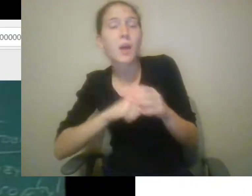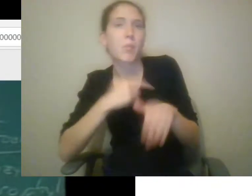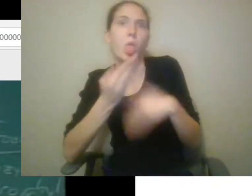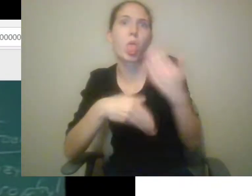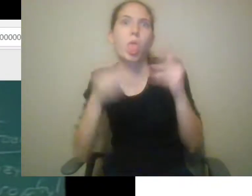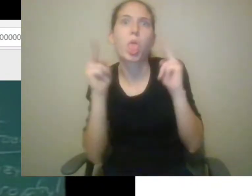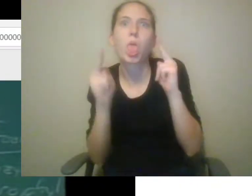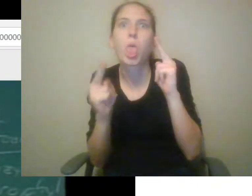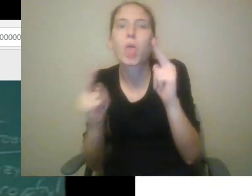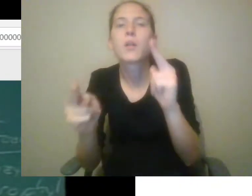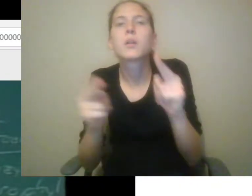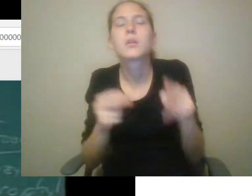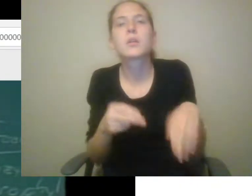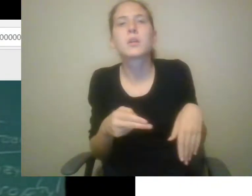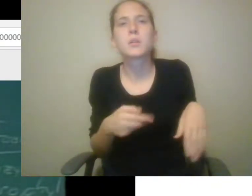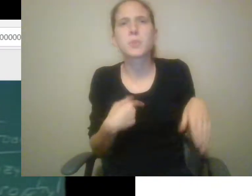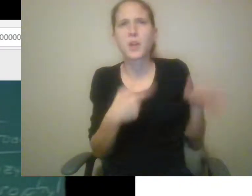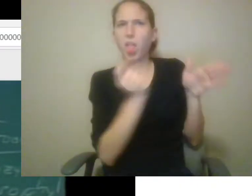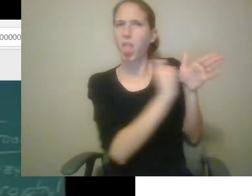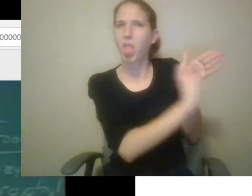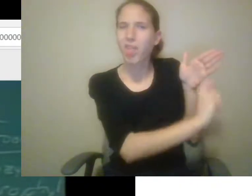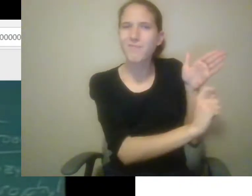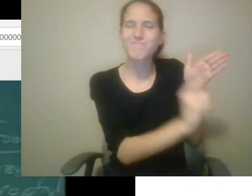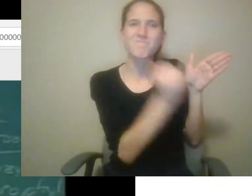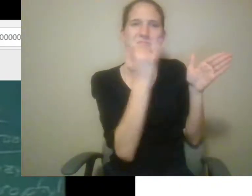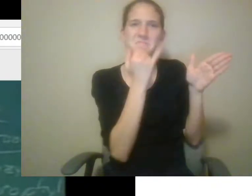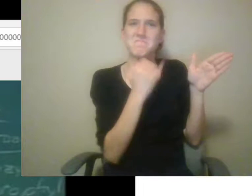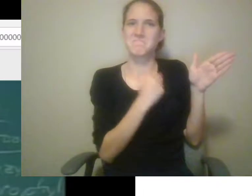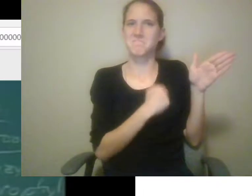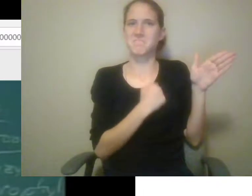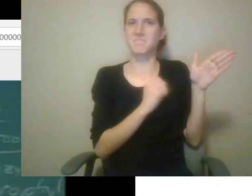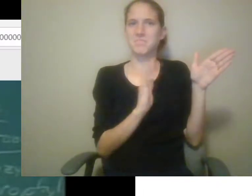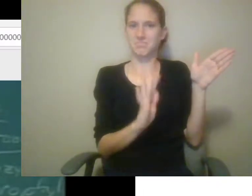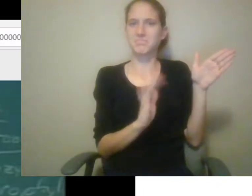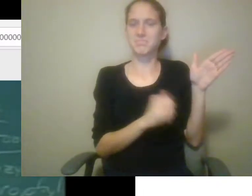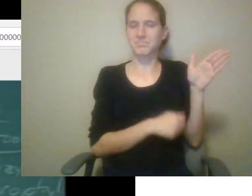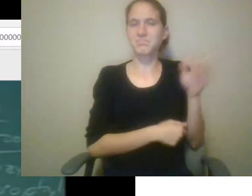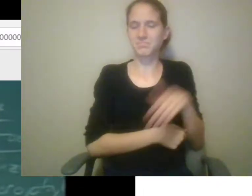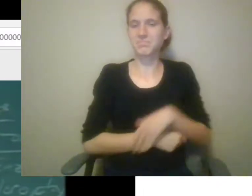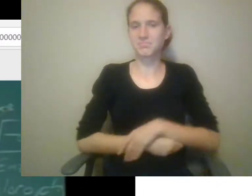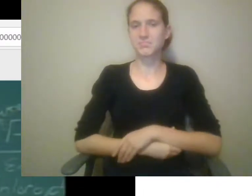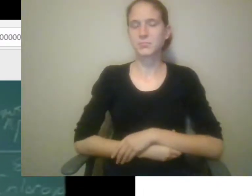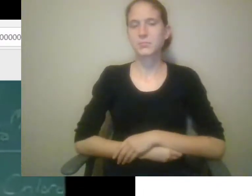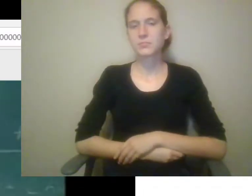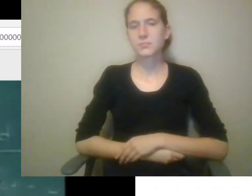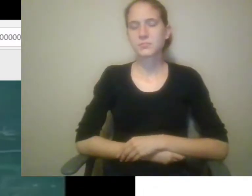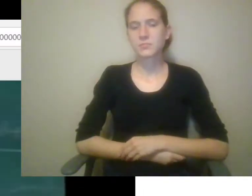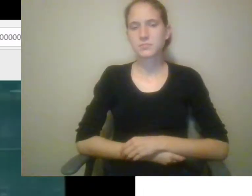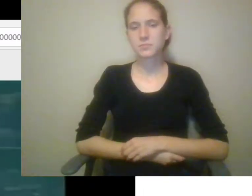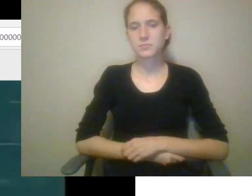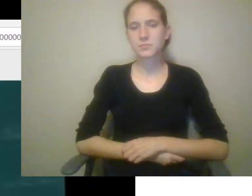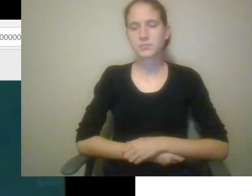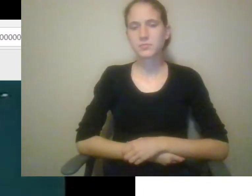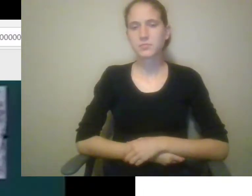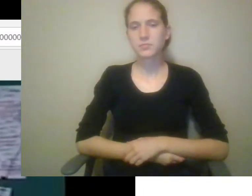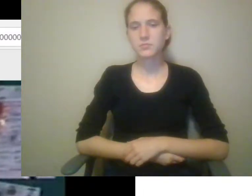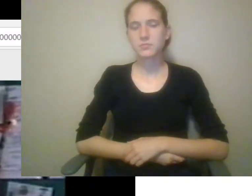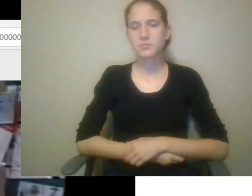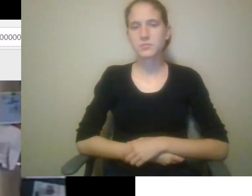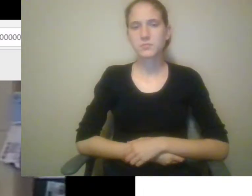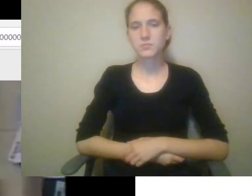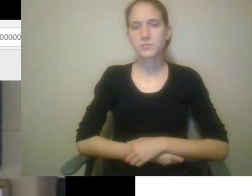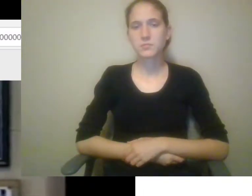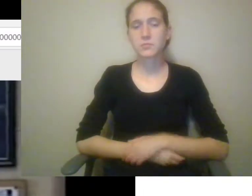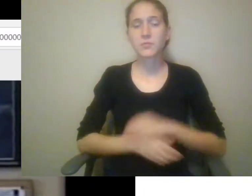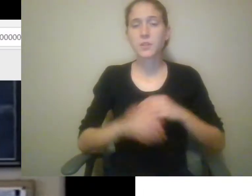and I wanted to make sure you did have the correct information. Alright? So, questions on